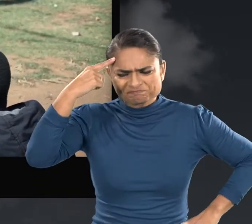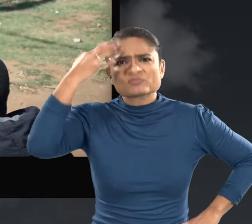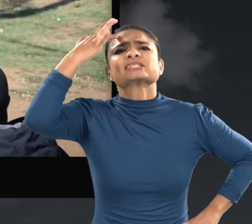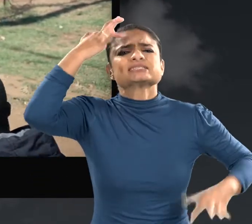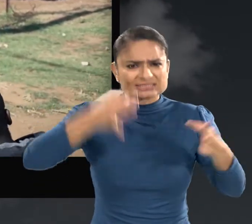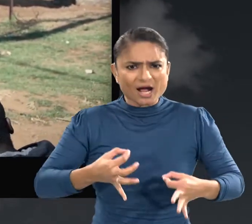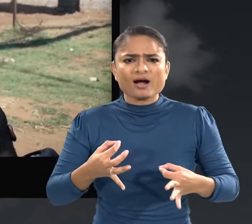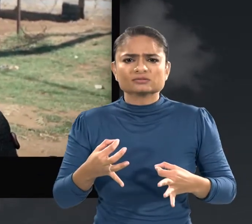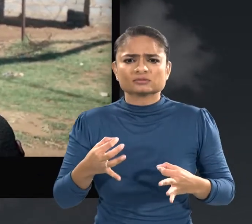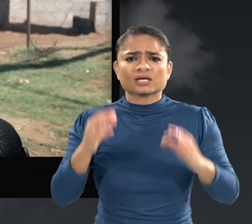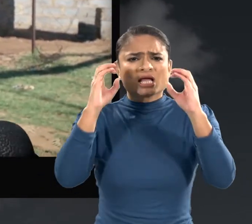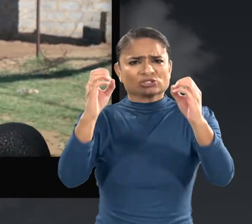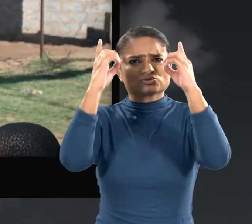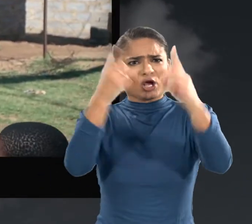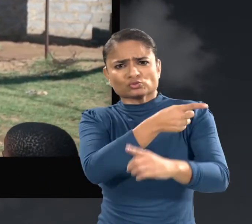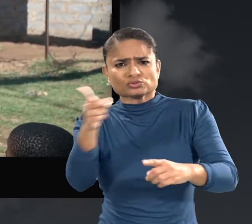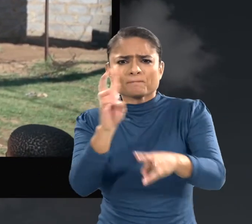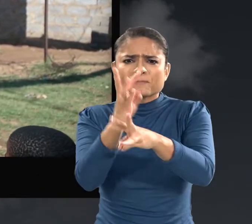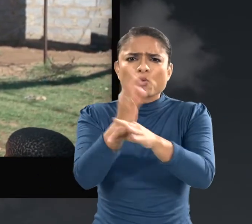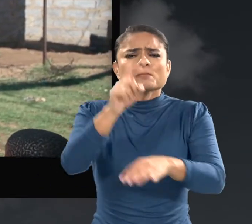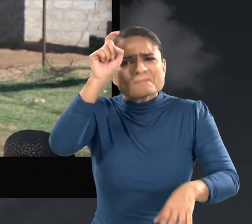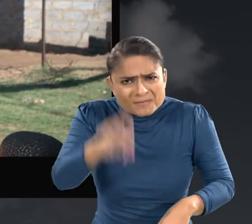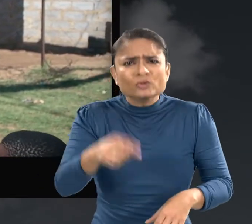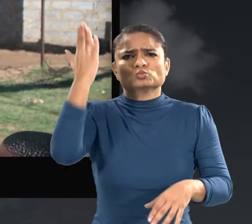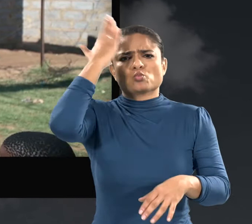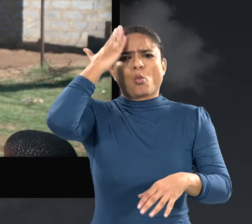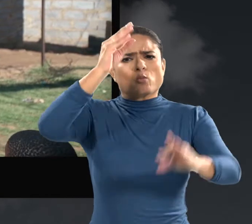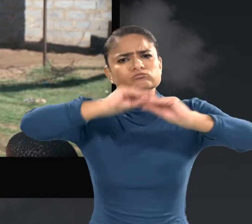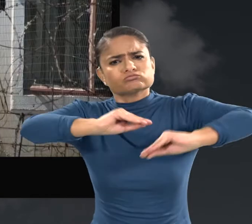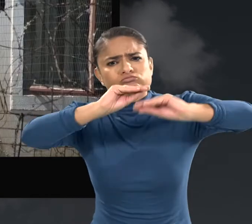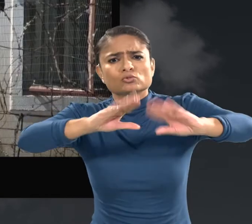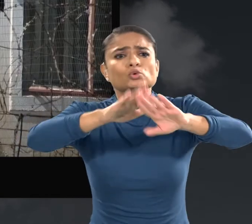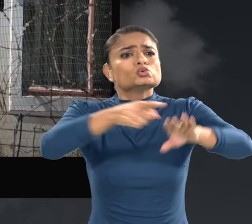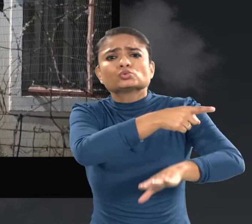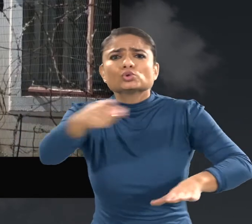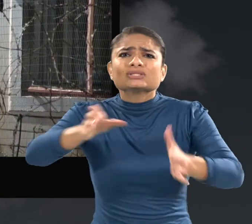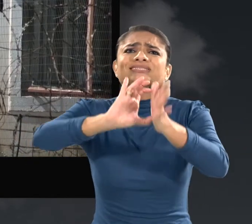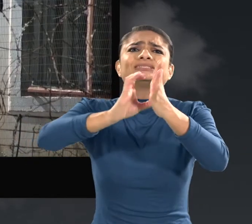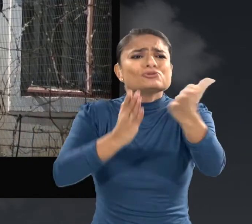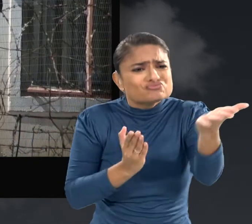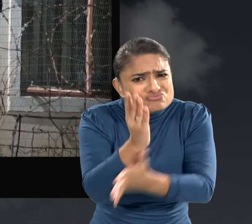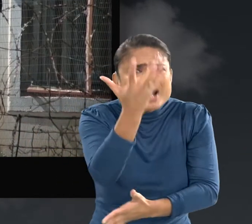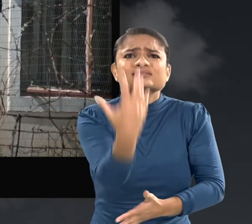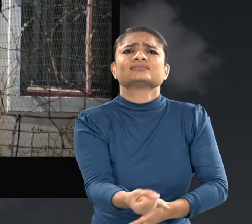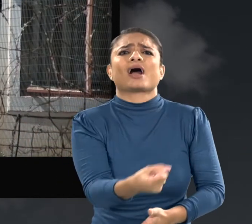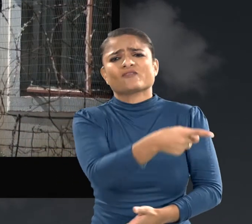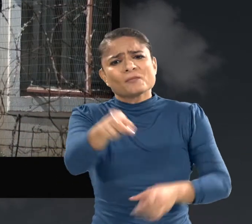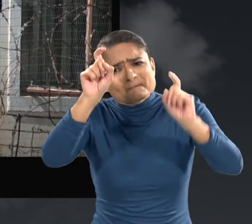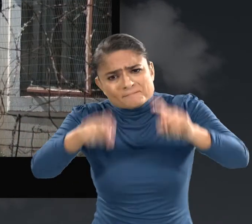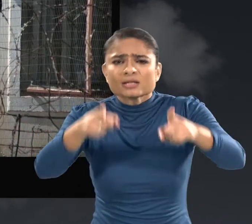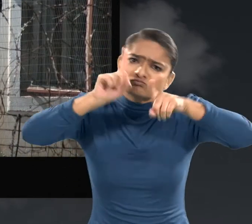that, no, actually, let's educate parents to know that even those children